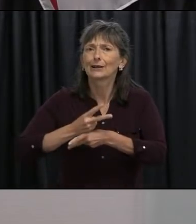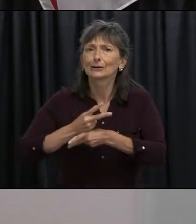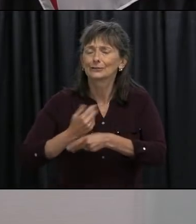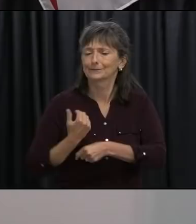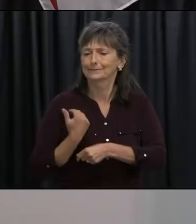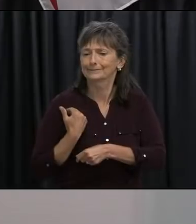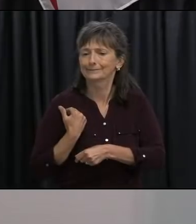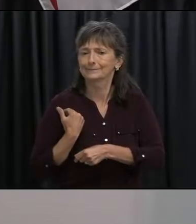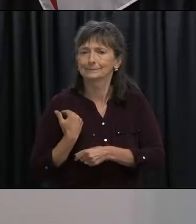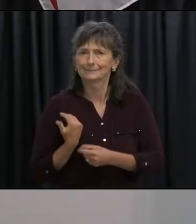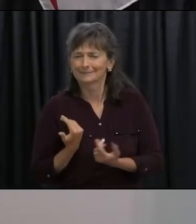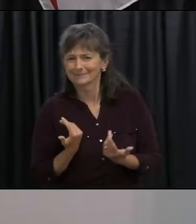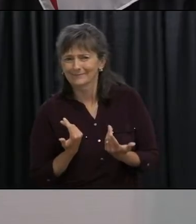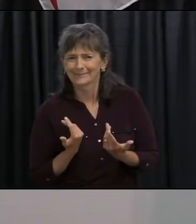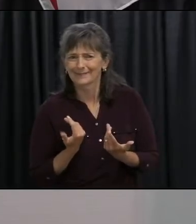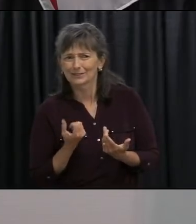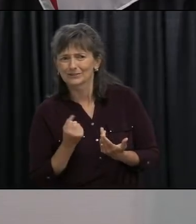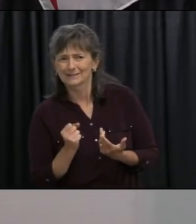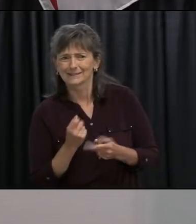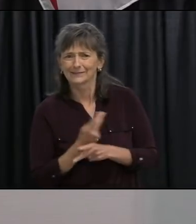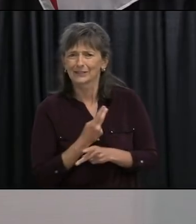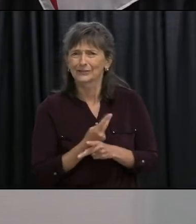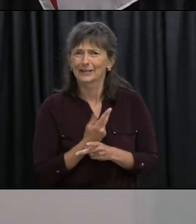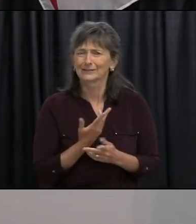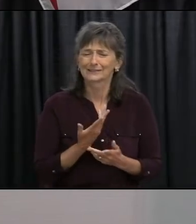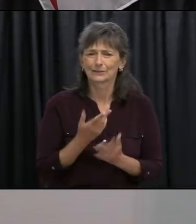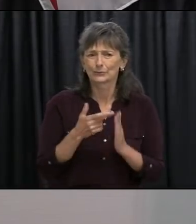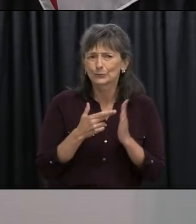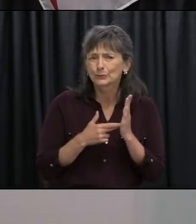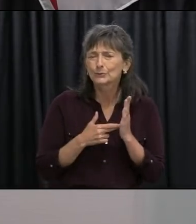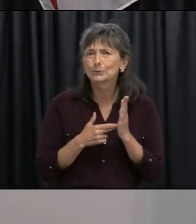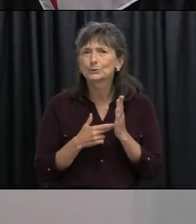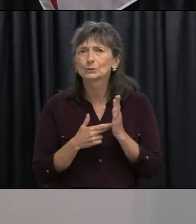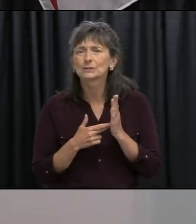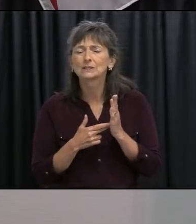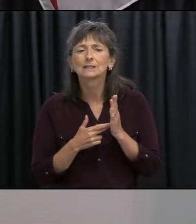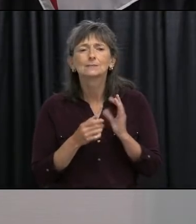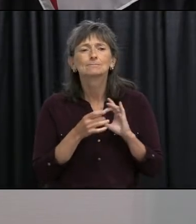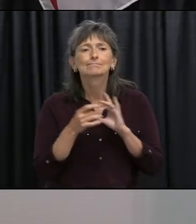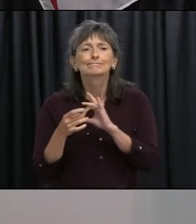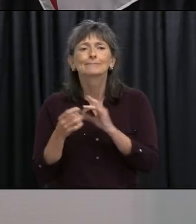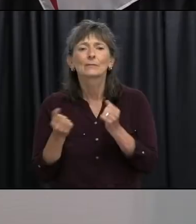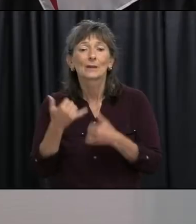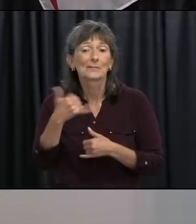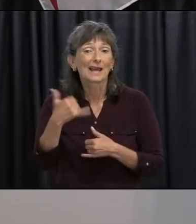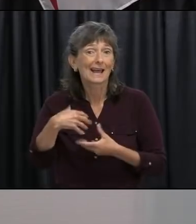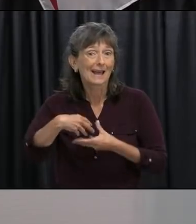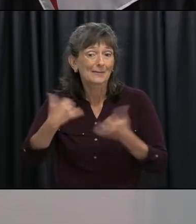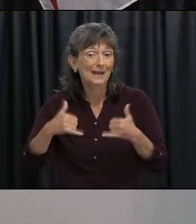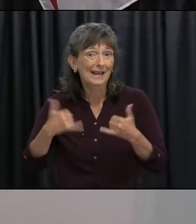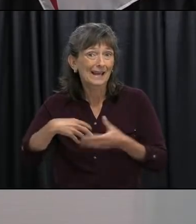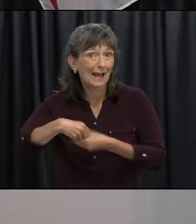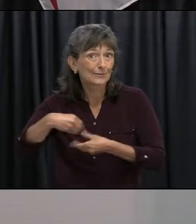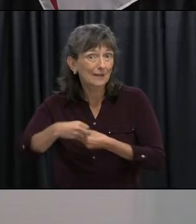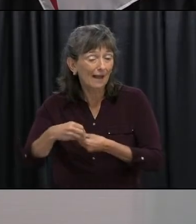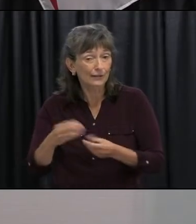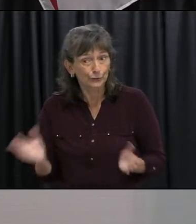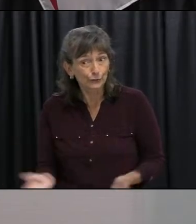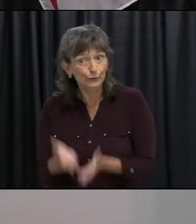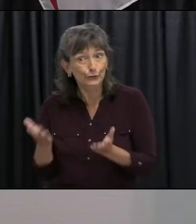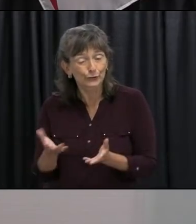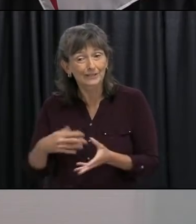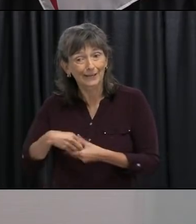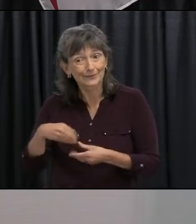that they're trying to understand the limitations in terms of their grouping, especially when it comes to playing outdoors. We know that that's been encouraged, but right now